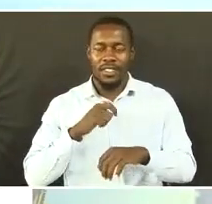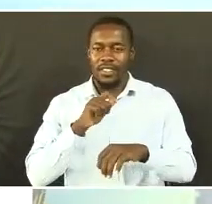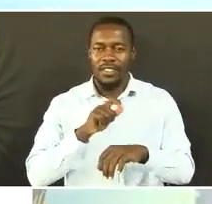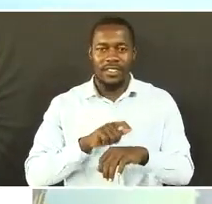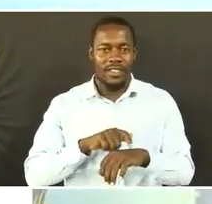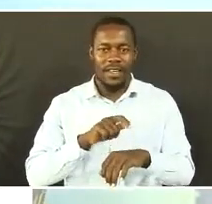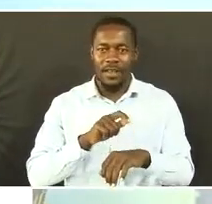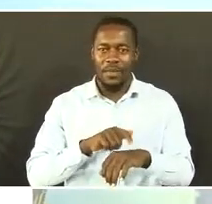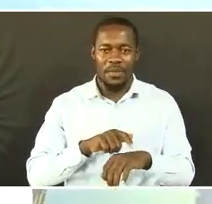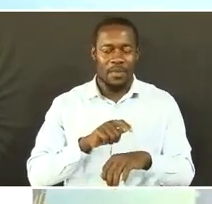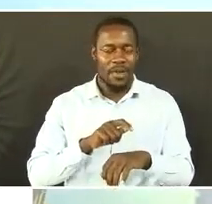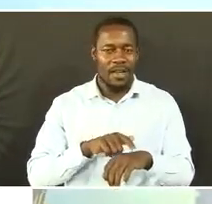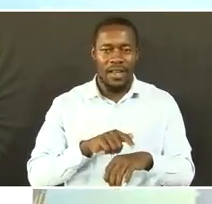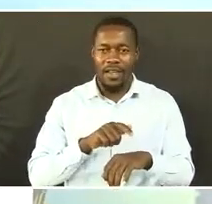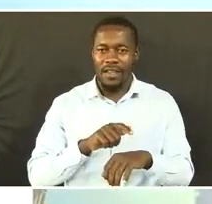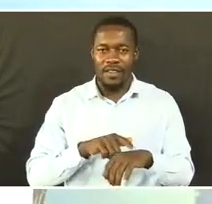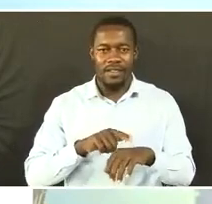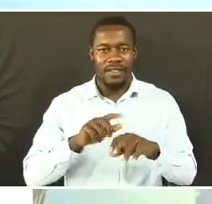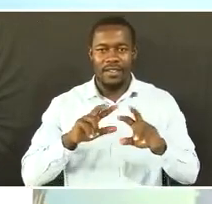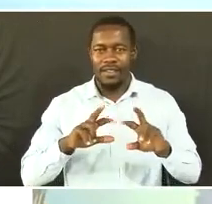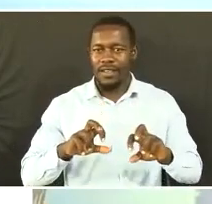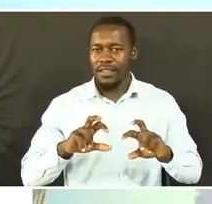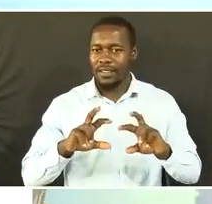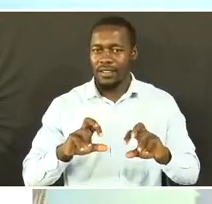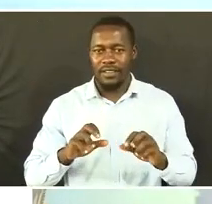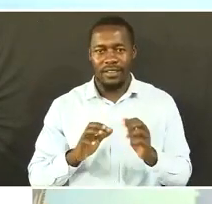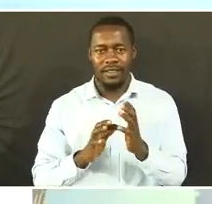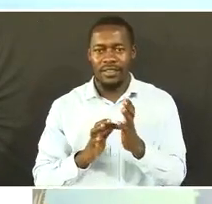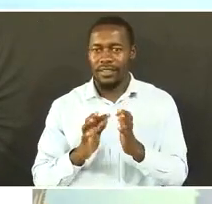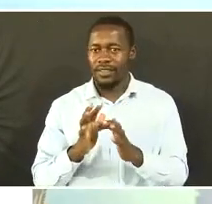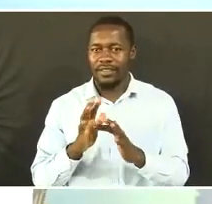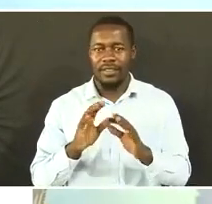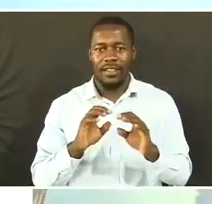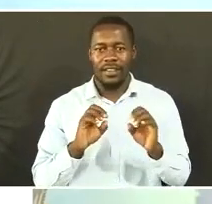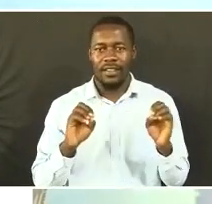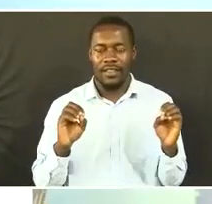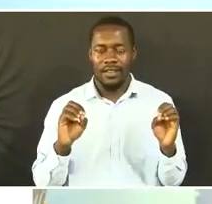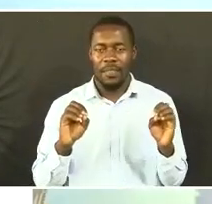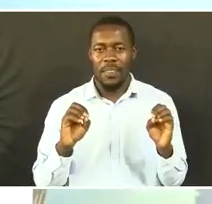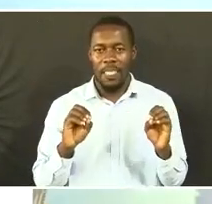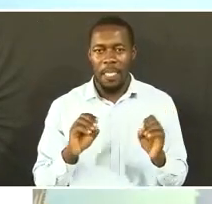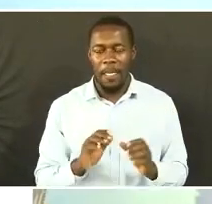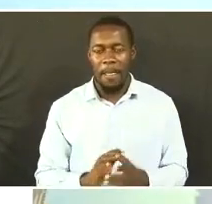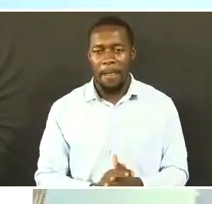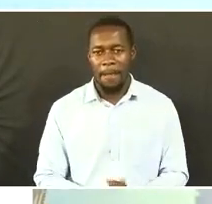when I sought him no.